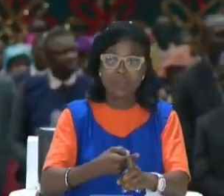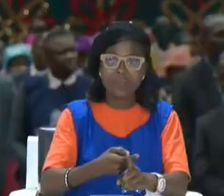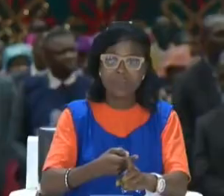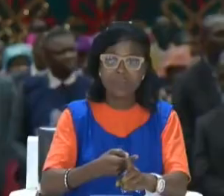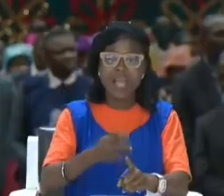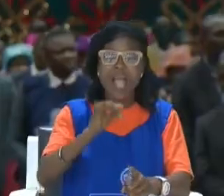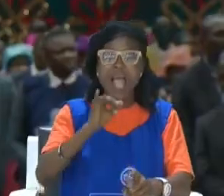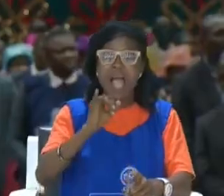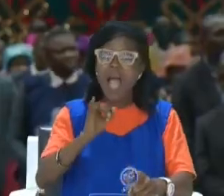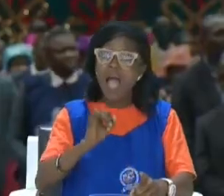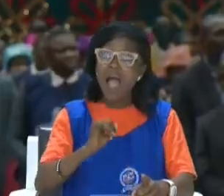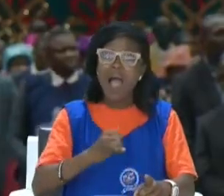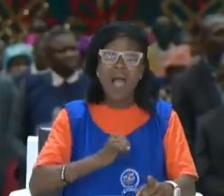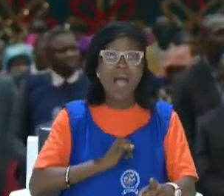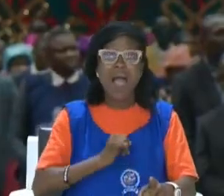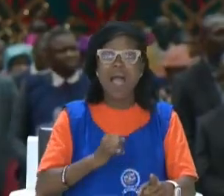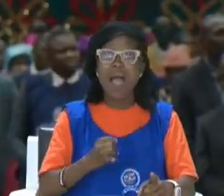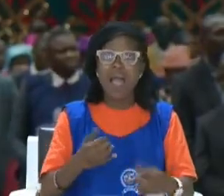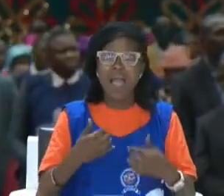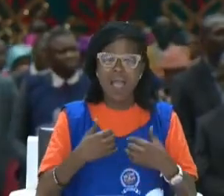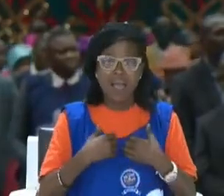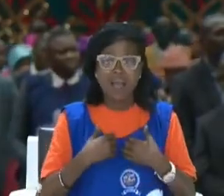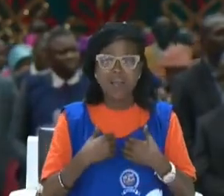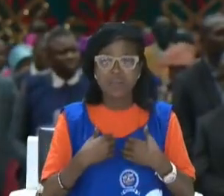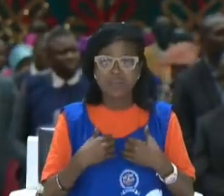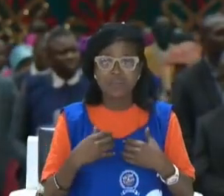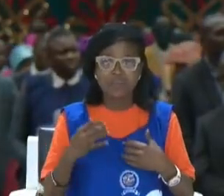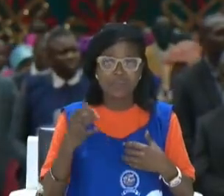I had goes out to him